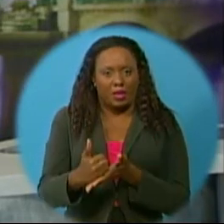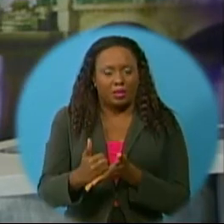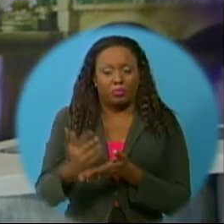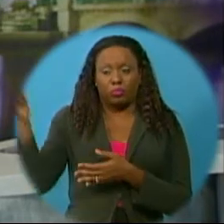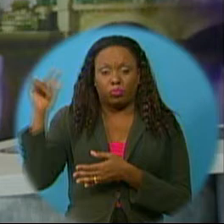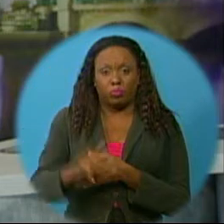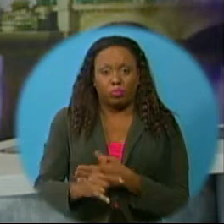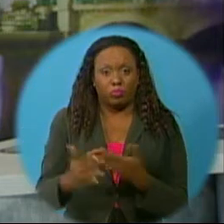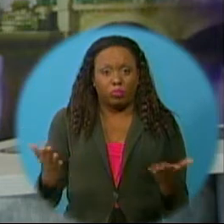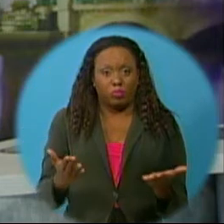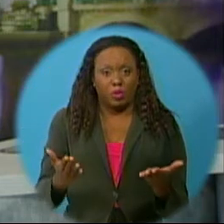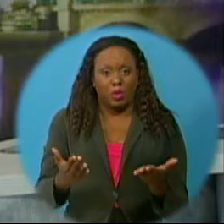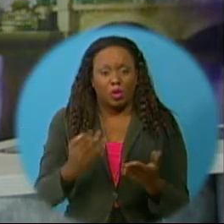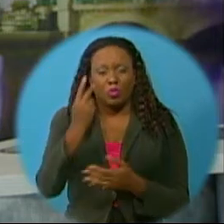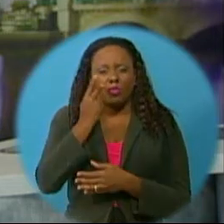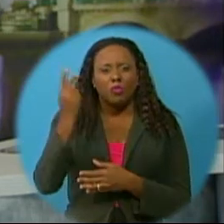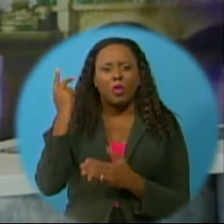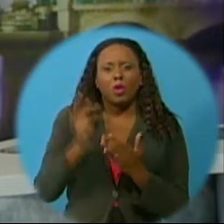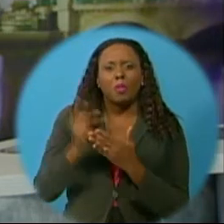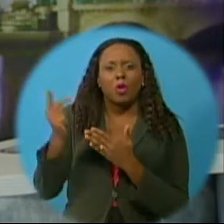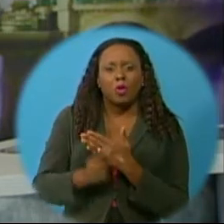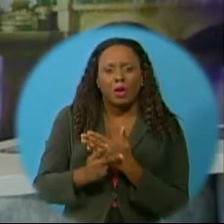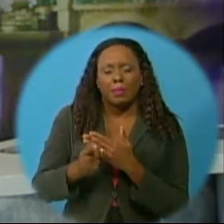Bank, who is here in Barbados reviewing the